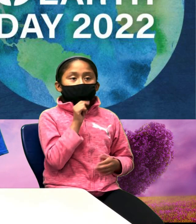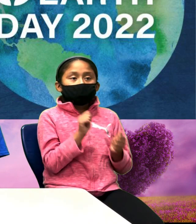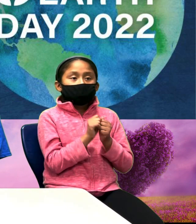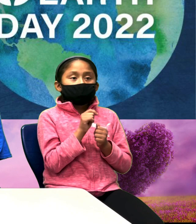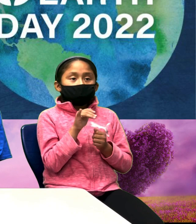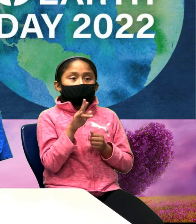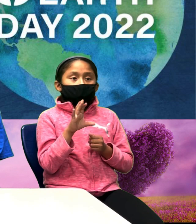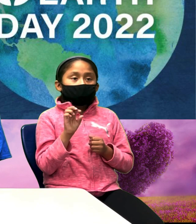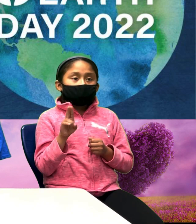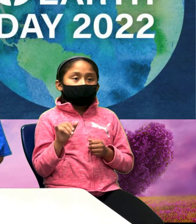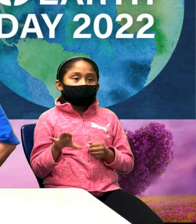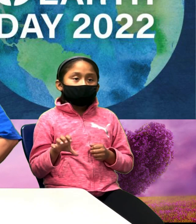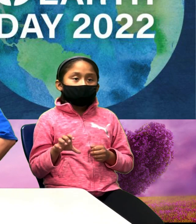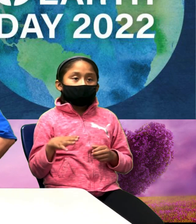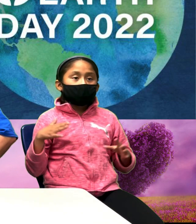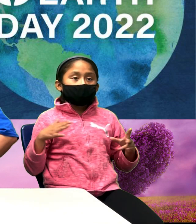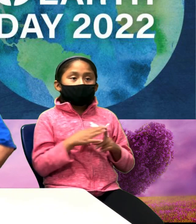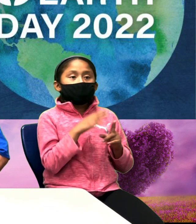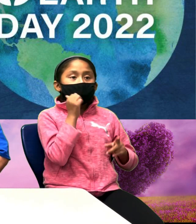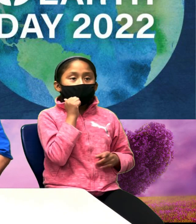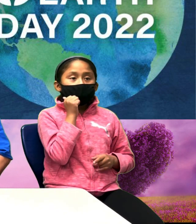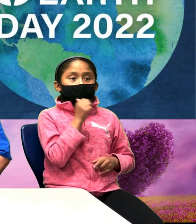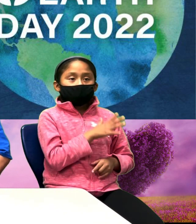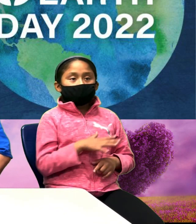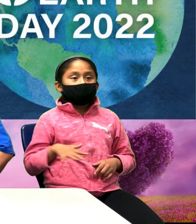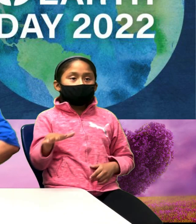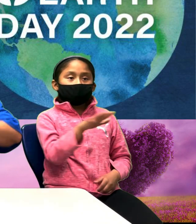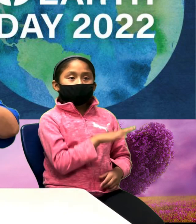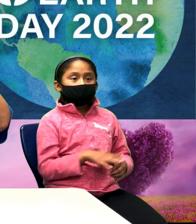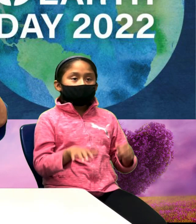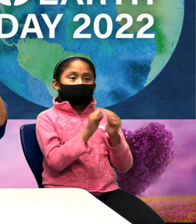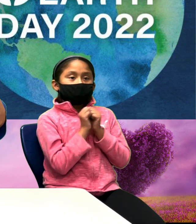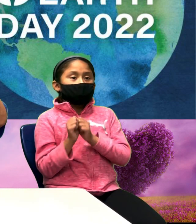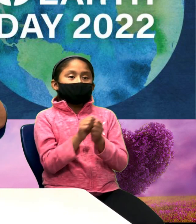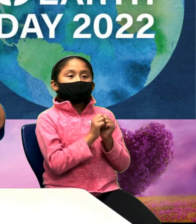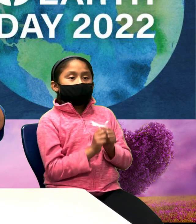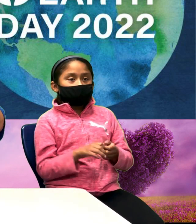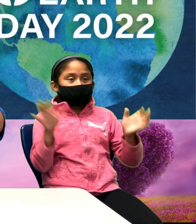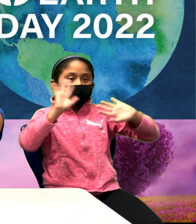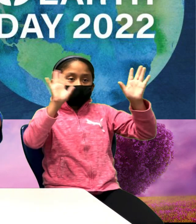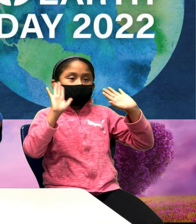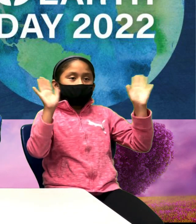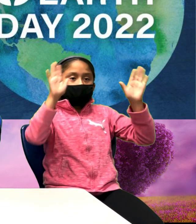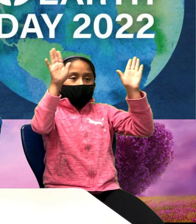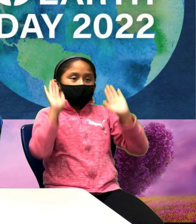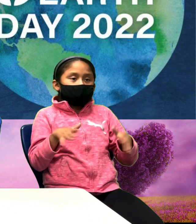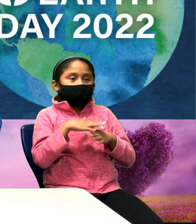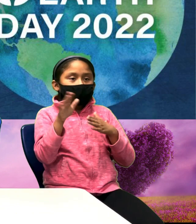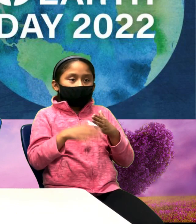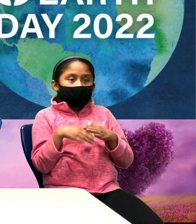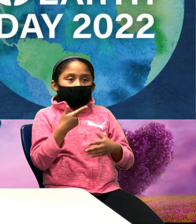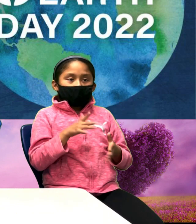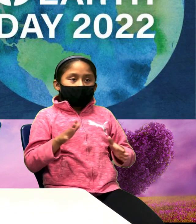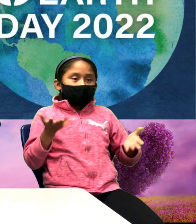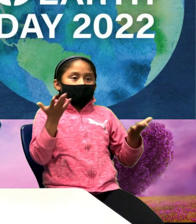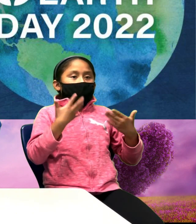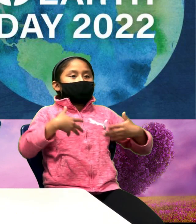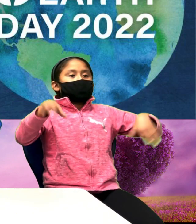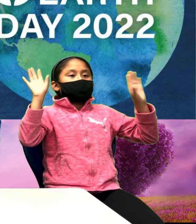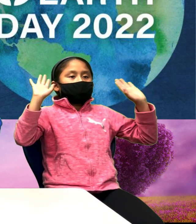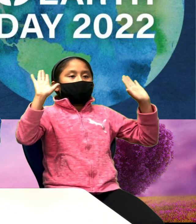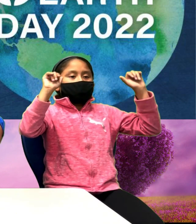Remember to soar every day, everywhere, with everyone. Have a great weekend. That's it from the Raymond Temple Student Council